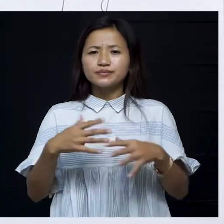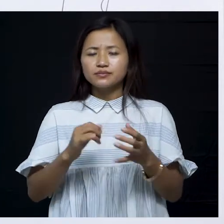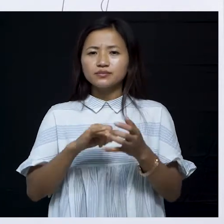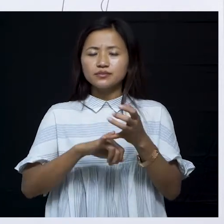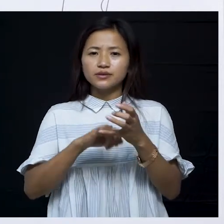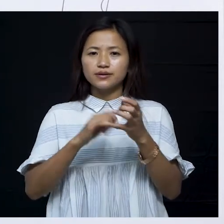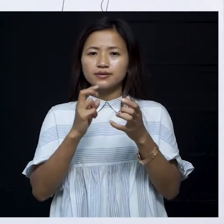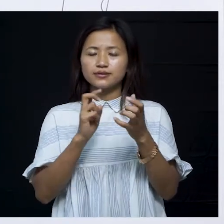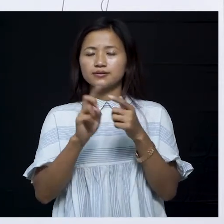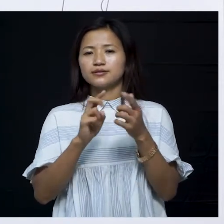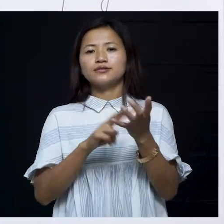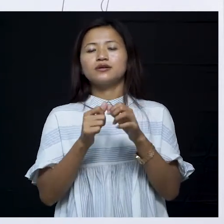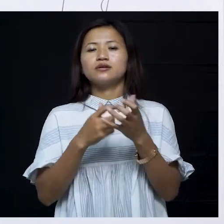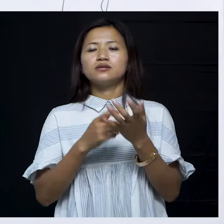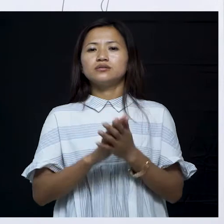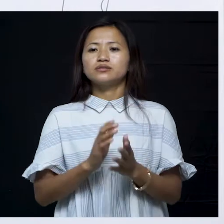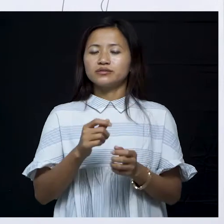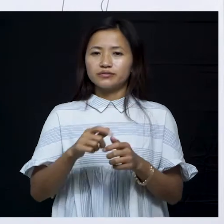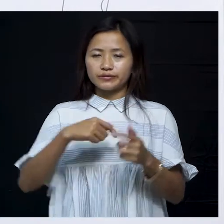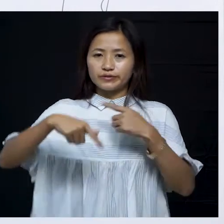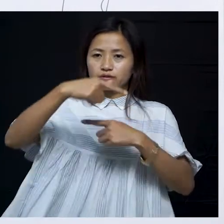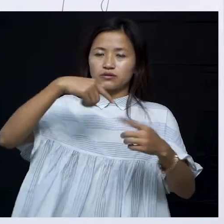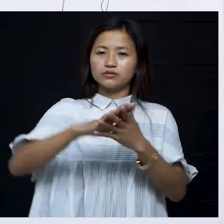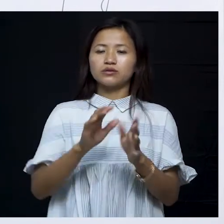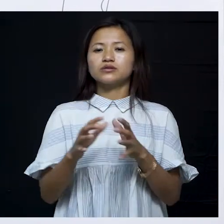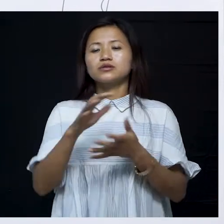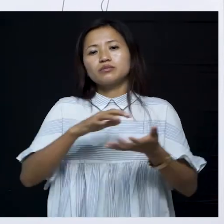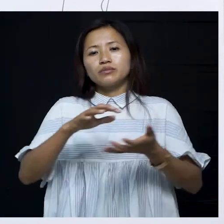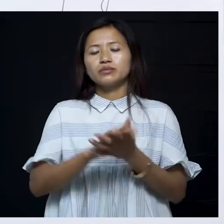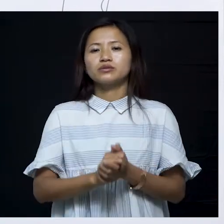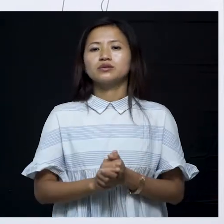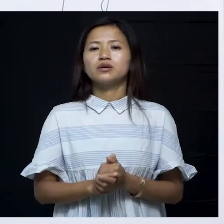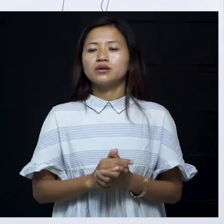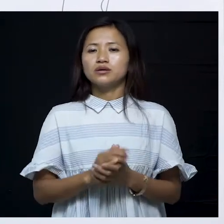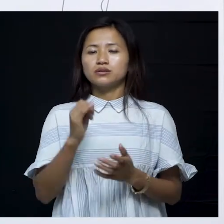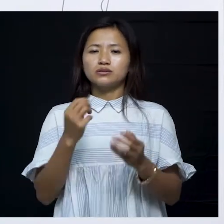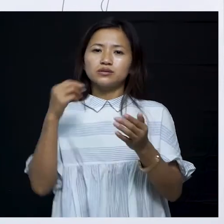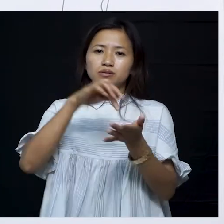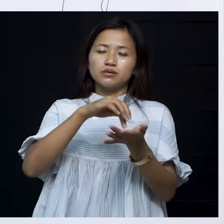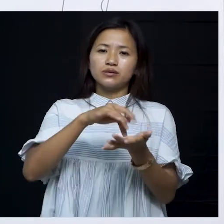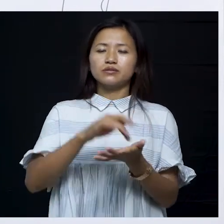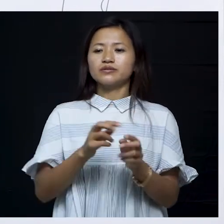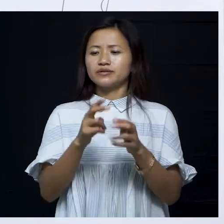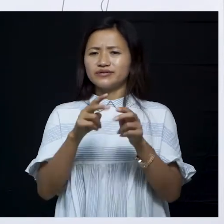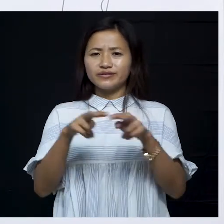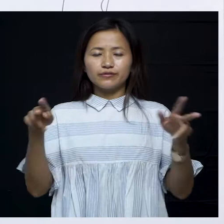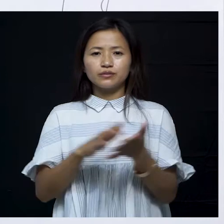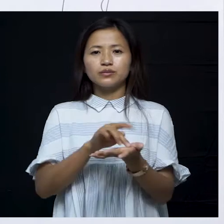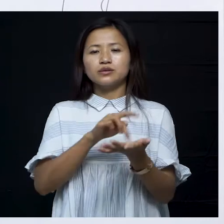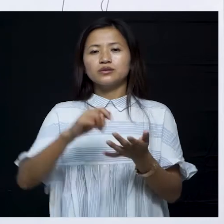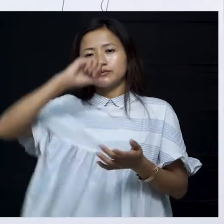India a great and an industrial nation, all right? So these are the industries. They are located in different parts of India.